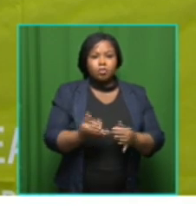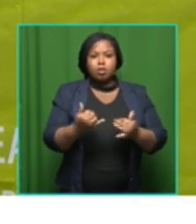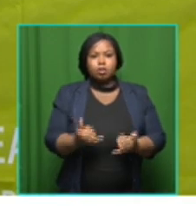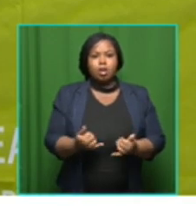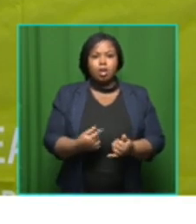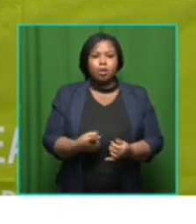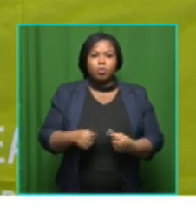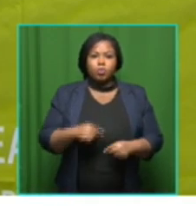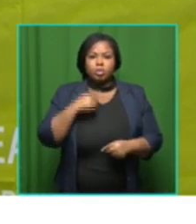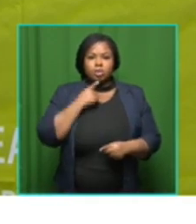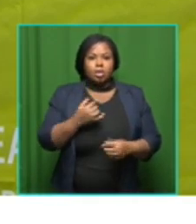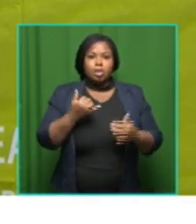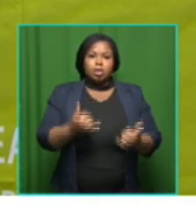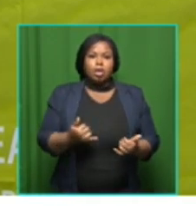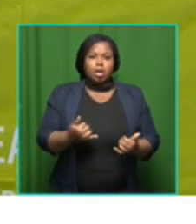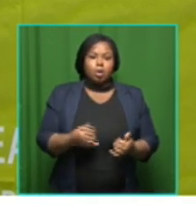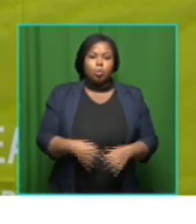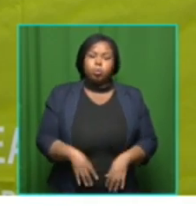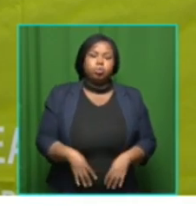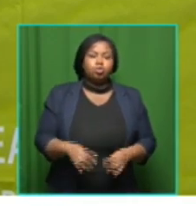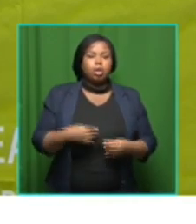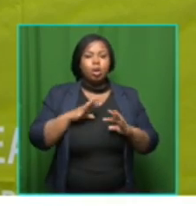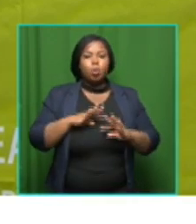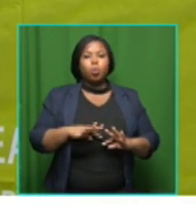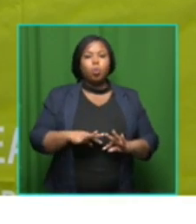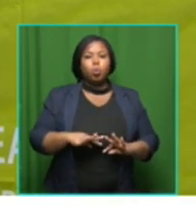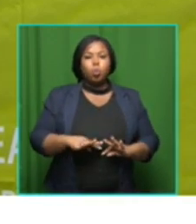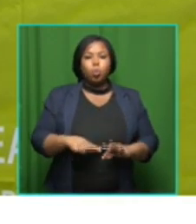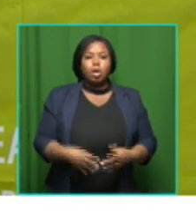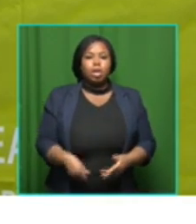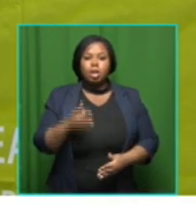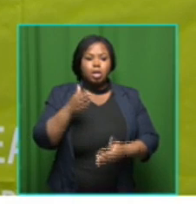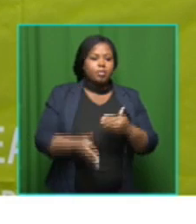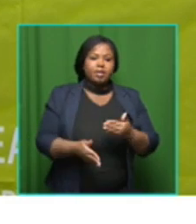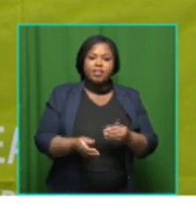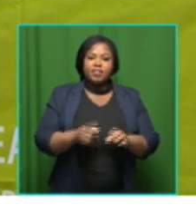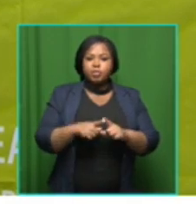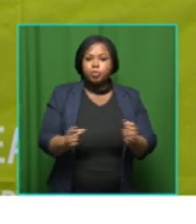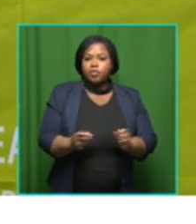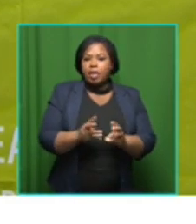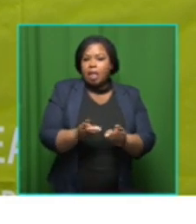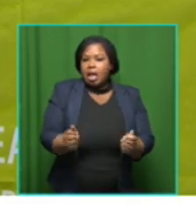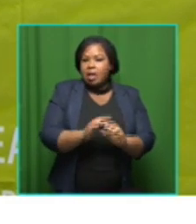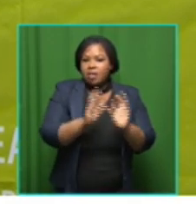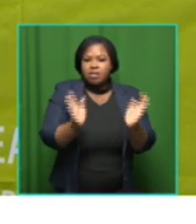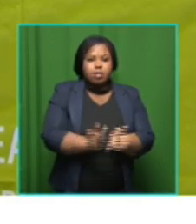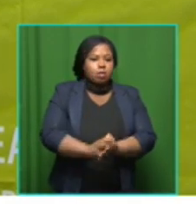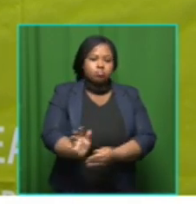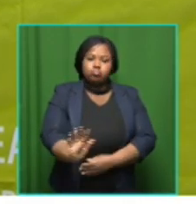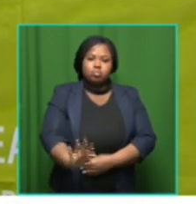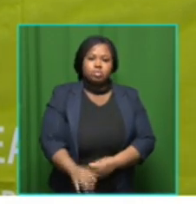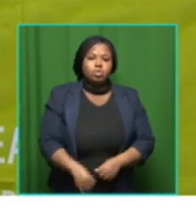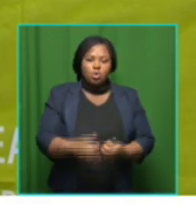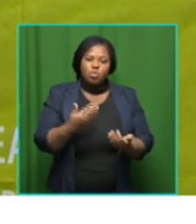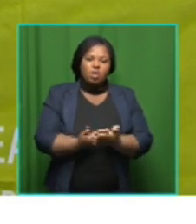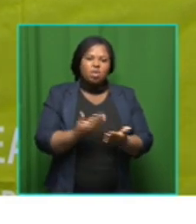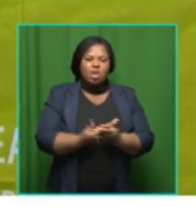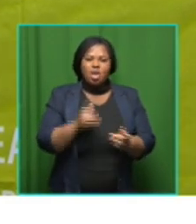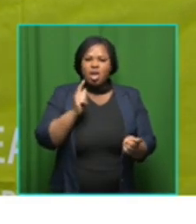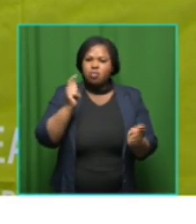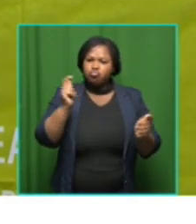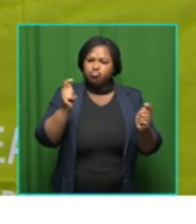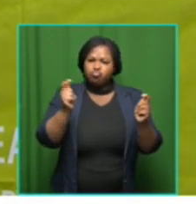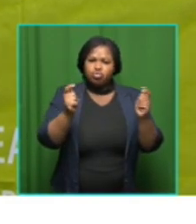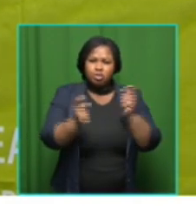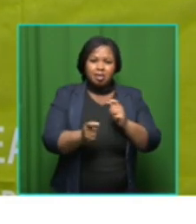can say we have now dealt with the infection. It means that there are things we can do to change the course, but it's too early to say.